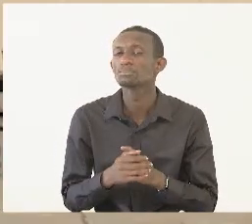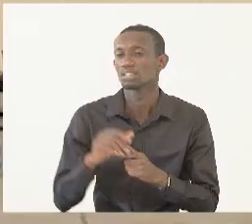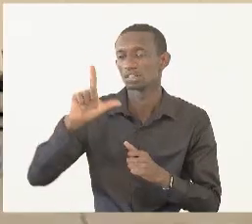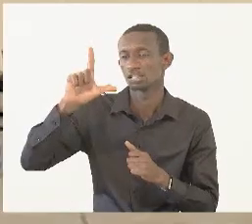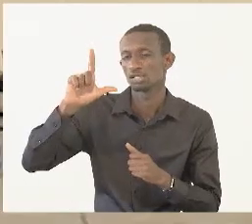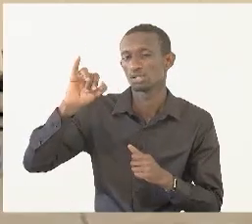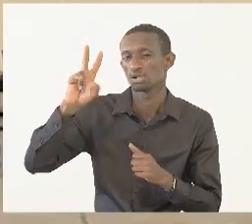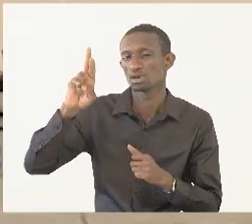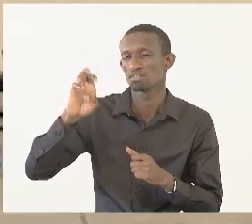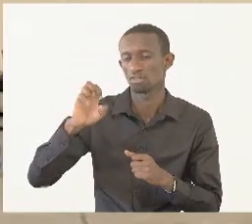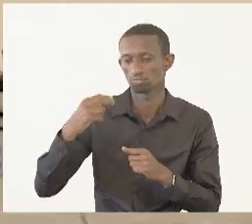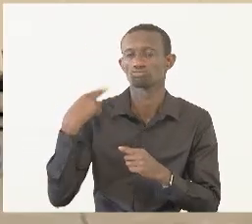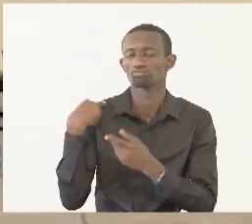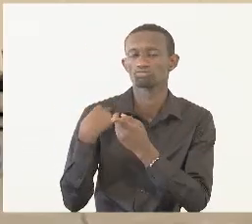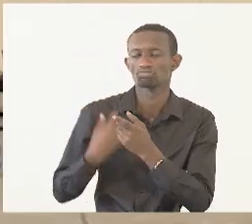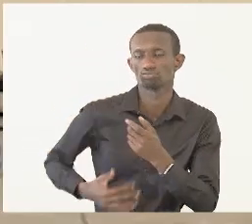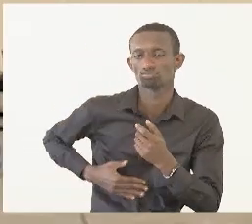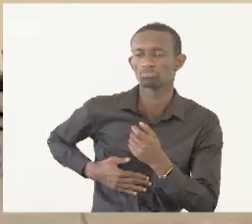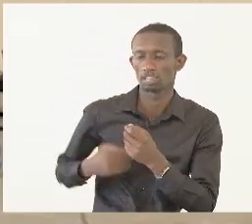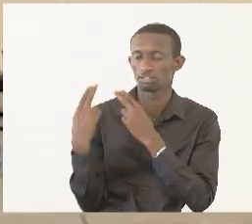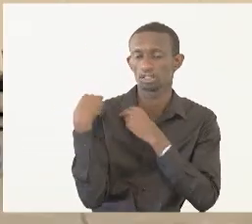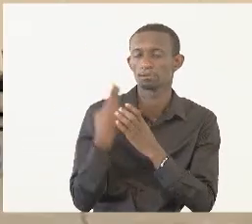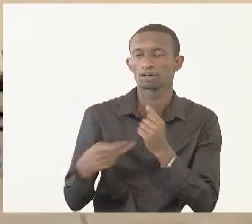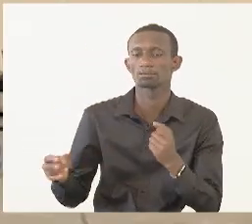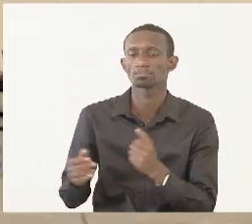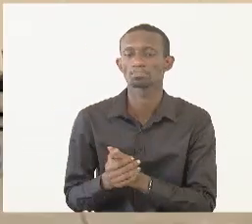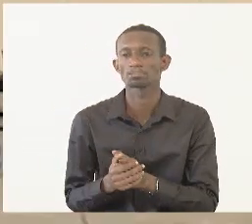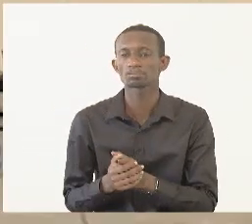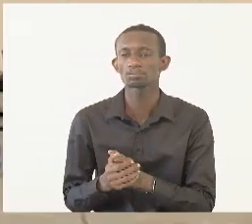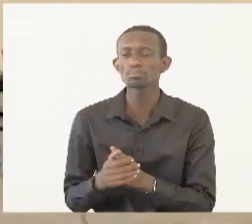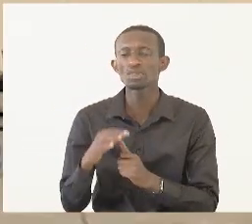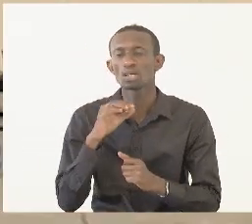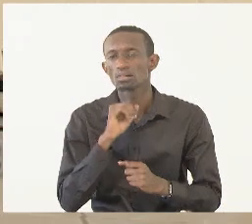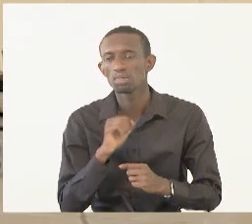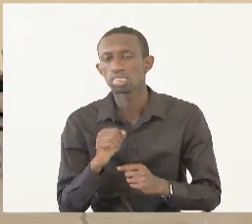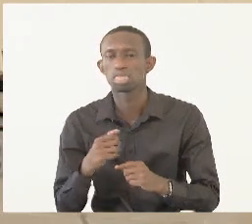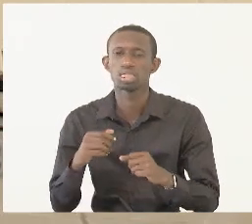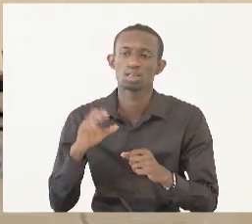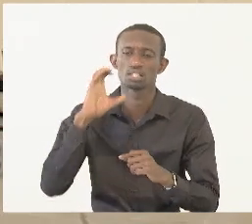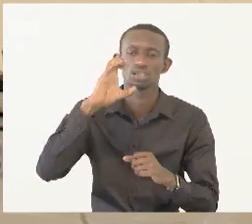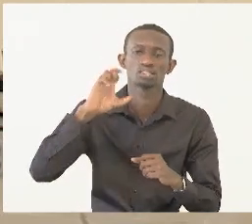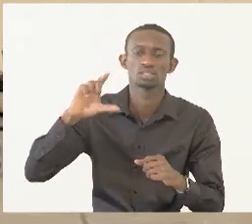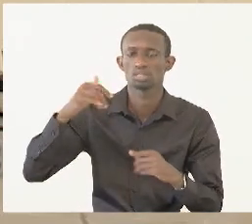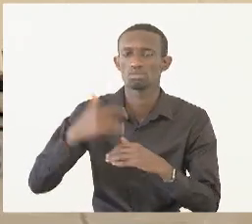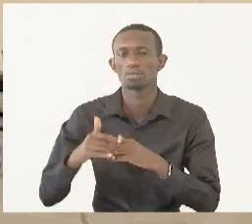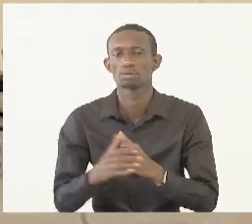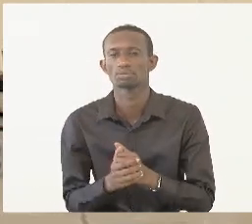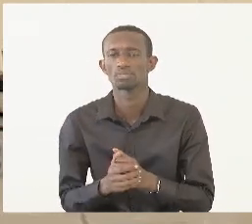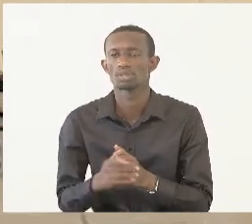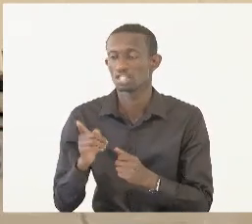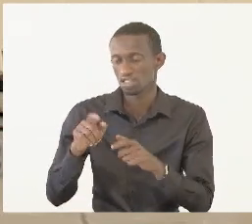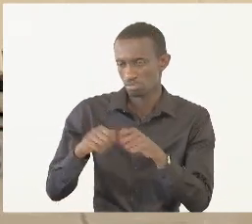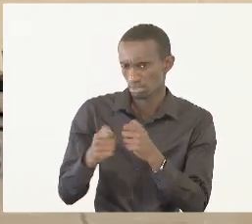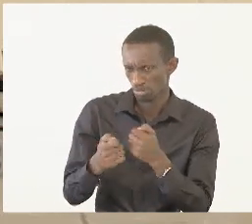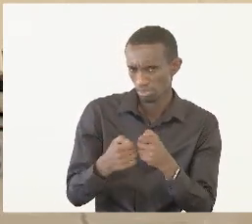the liver. All right? Hemoglobin from old, worn out red blood cells is broken down by the